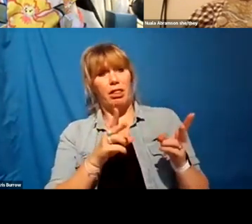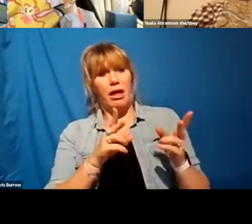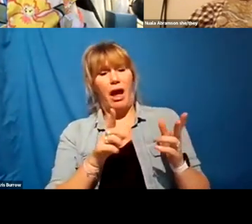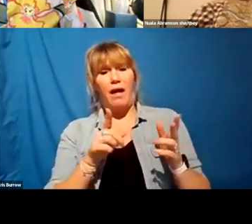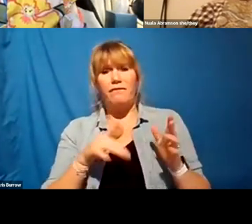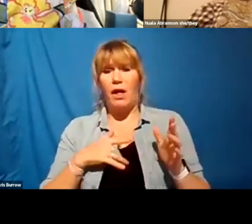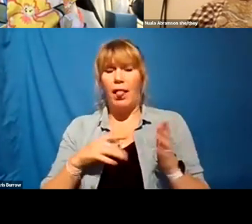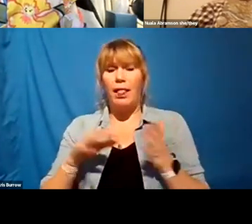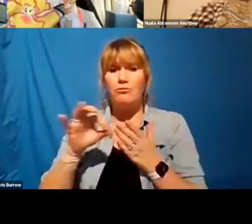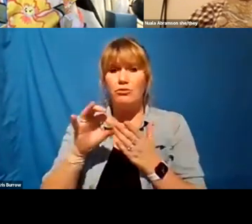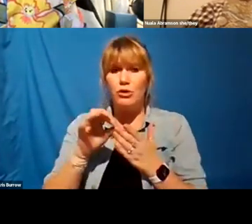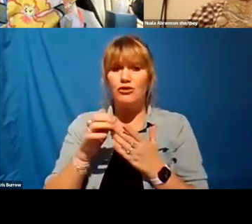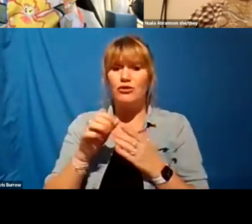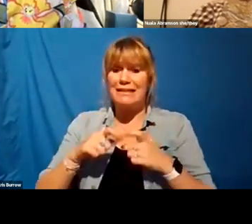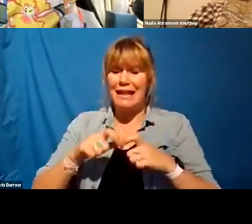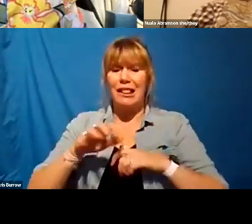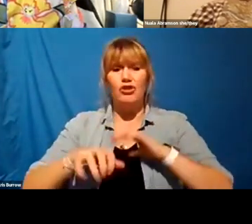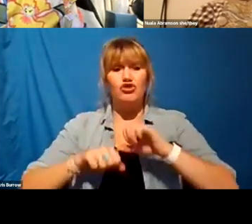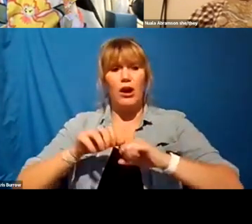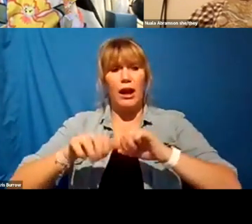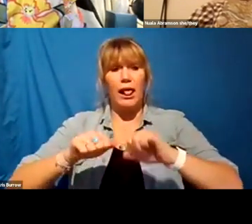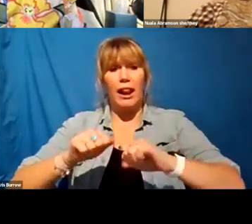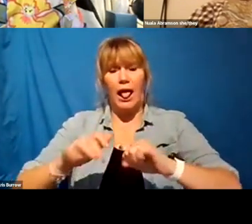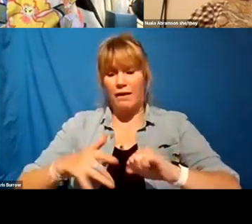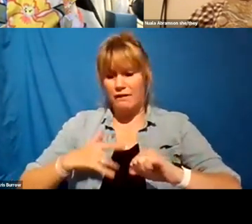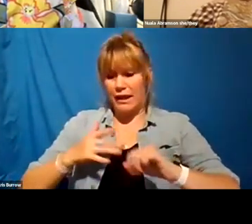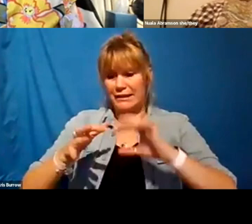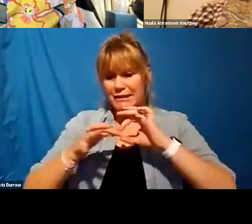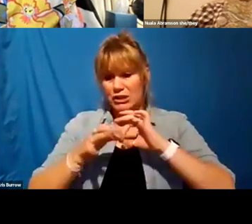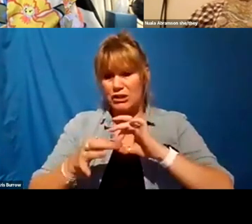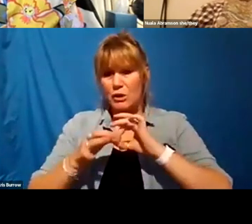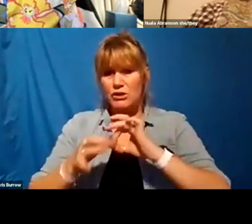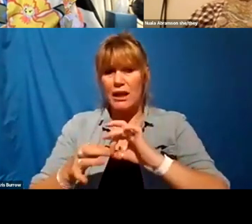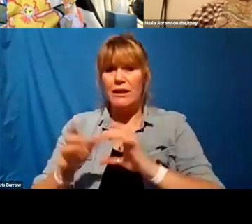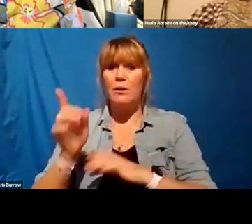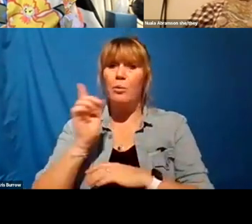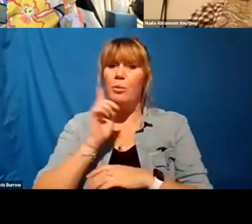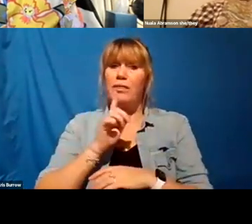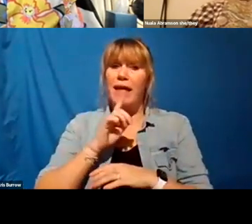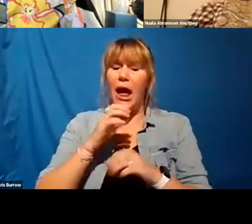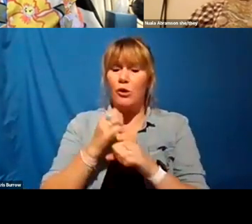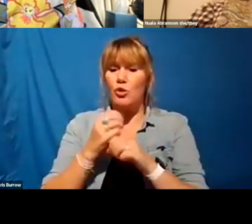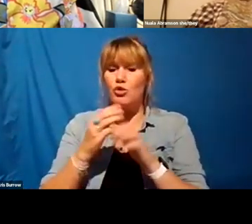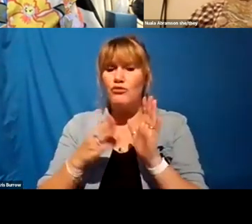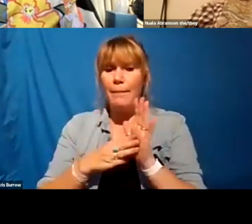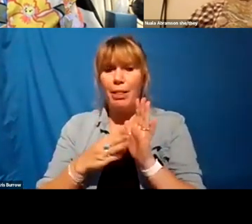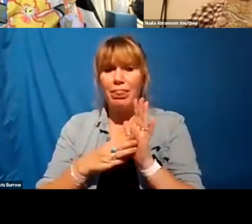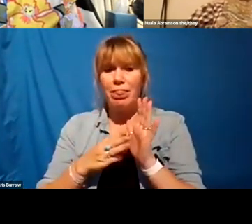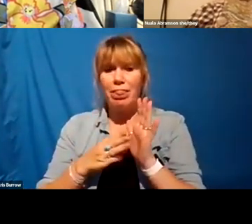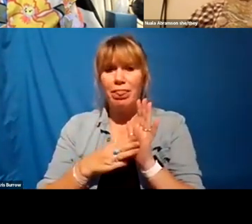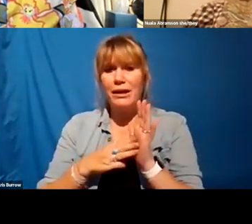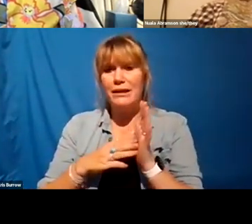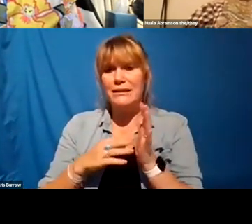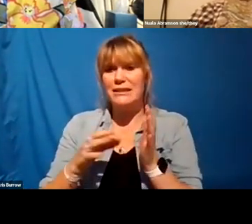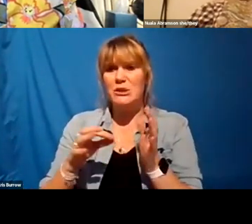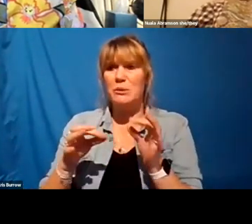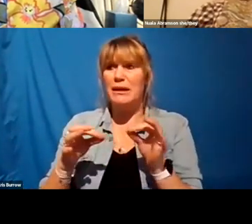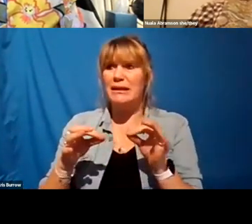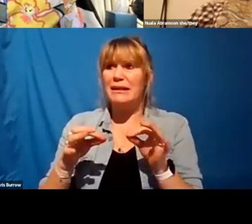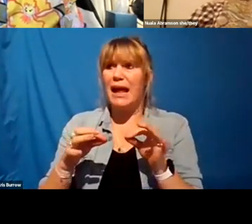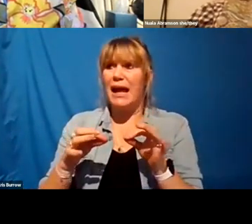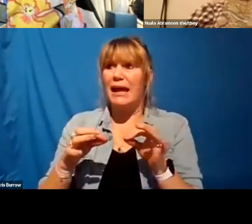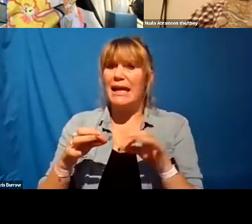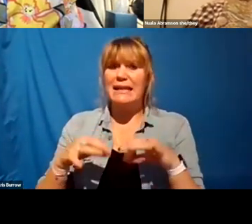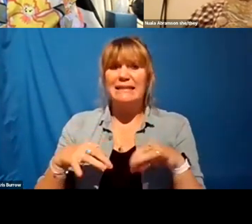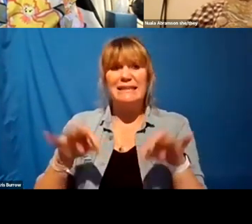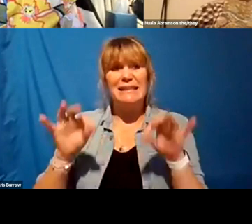fact that it's kind of associated with little girls doing samplers or grandmas making throw cloths or whatever. And there is this